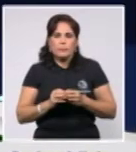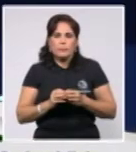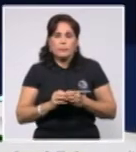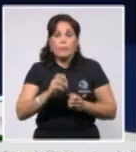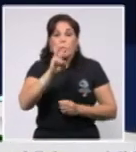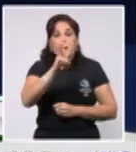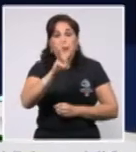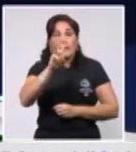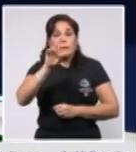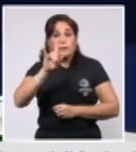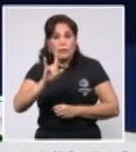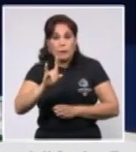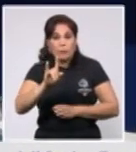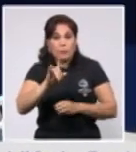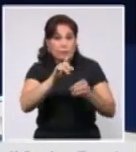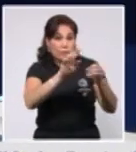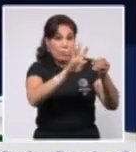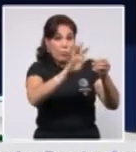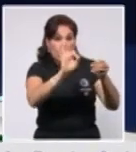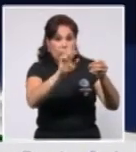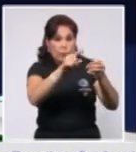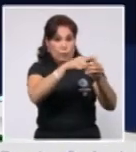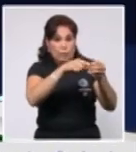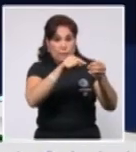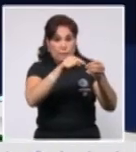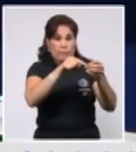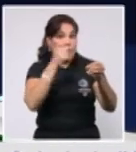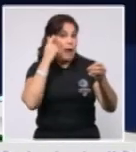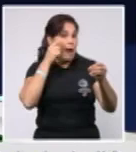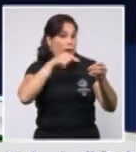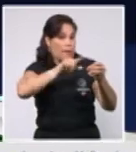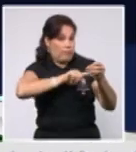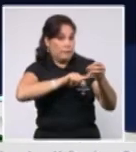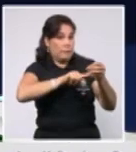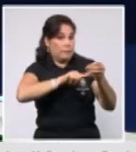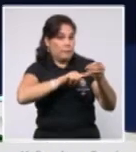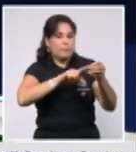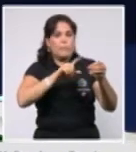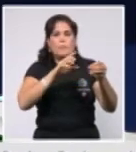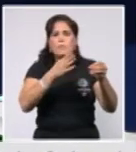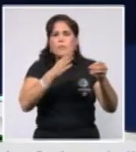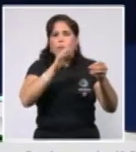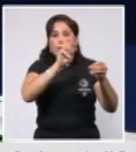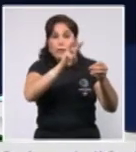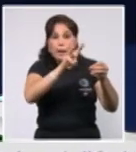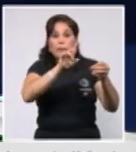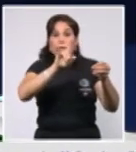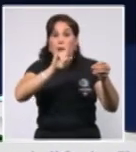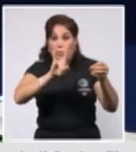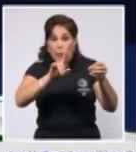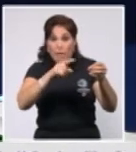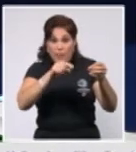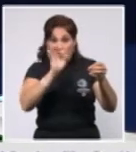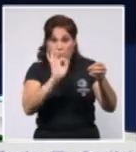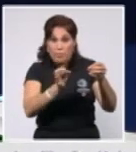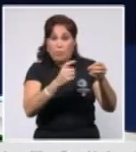age. 8 cases are between 40 and 59, and 10 are over the age of